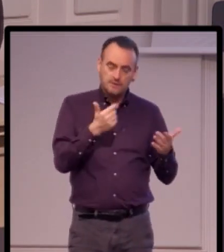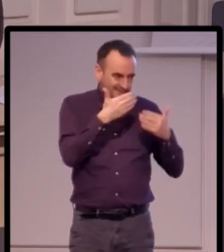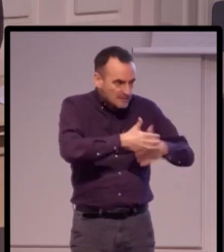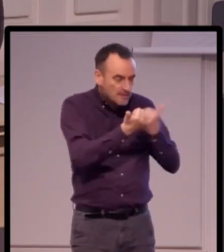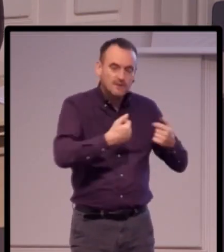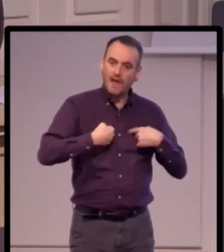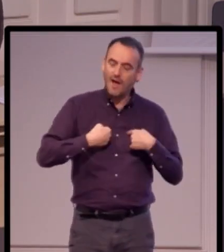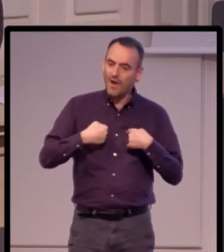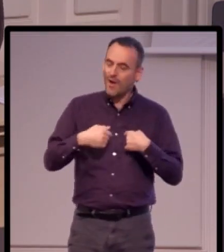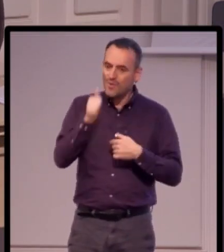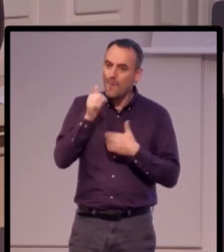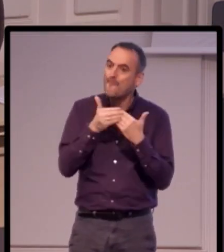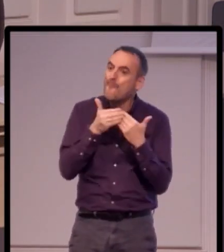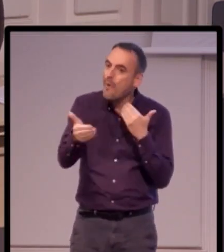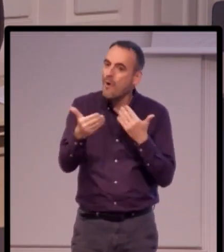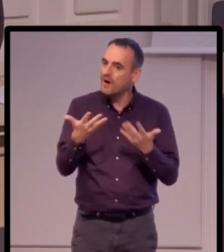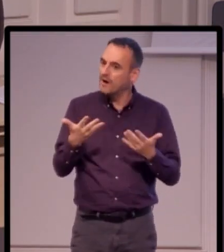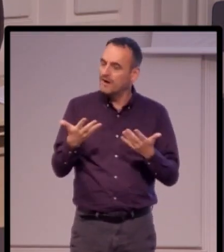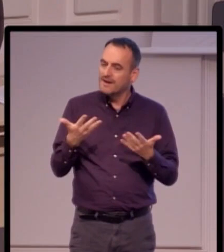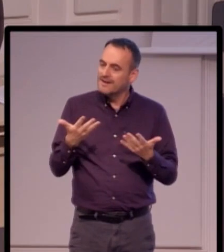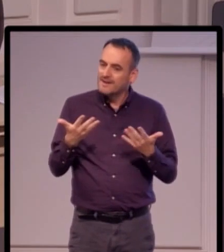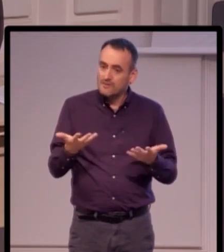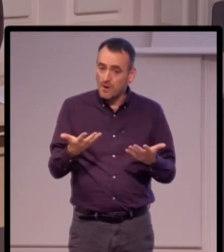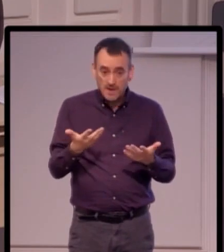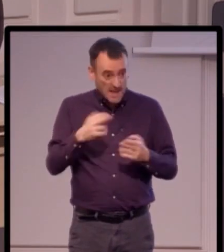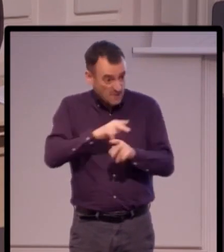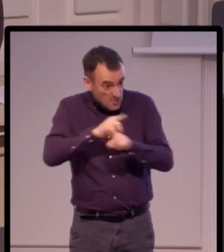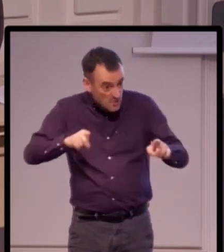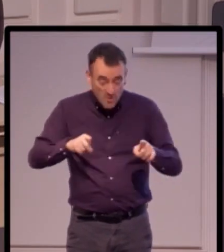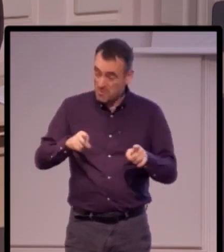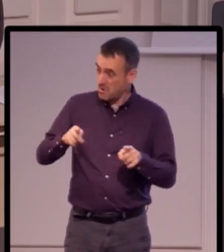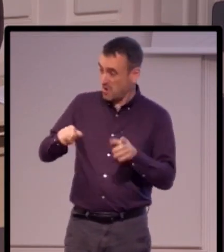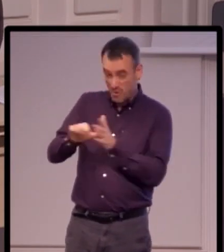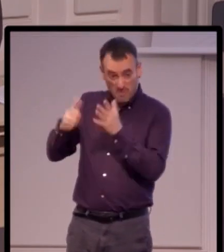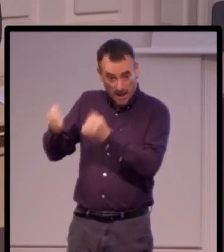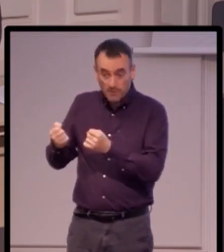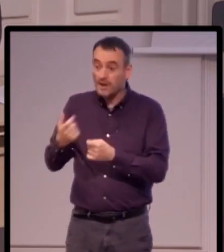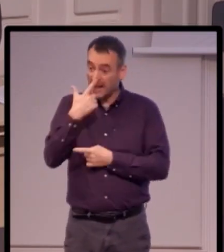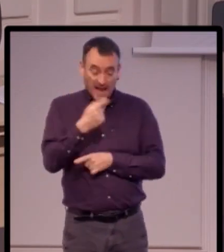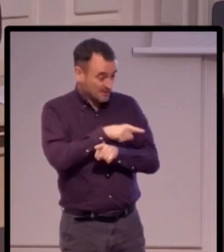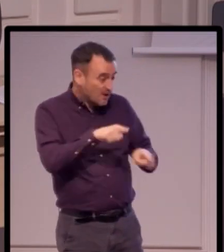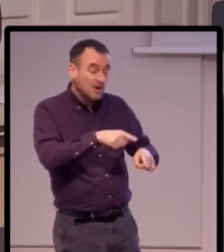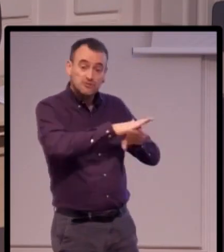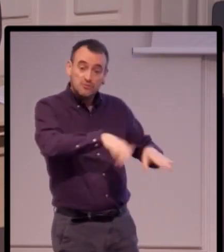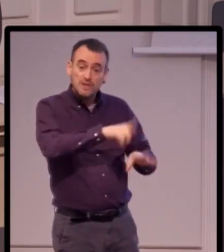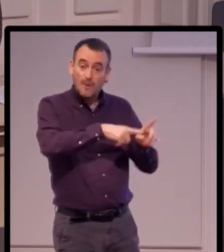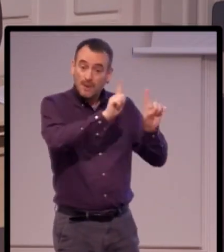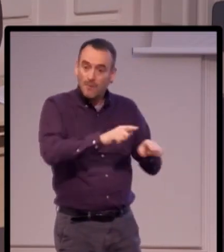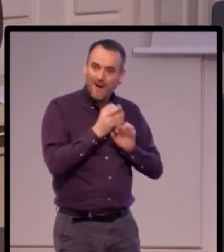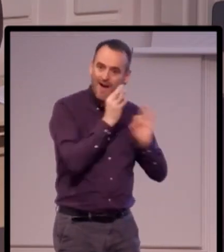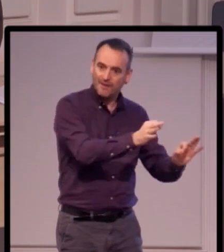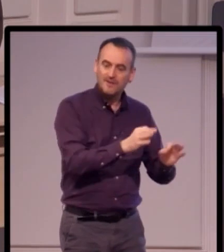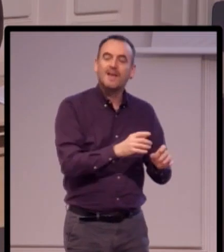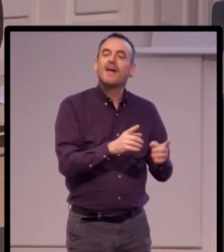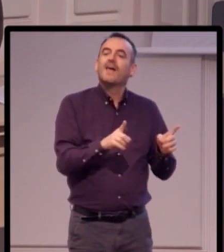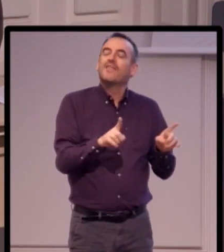to always have that opportunity. So, if you've ever got a problem to solve, just ask children and young people. They're also super good